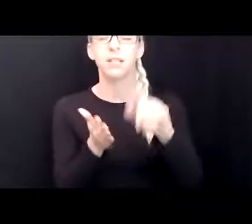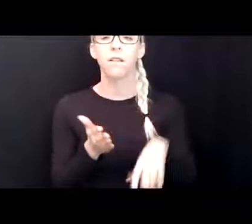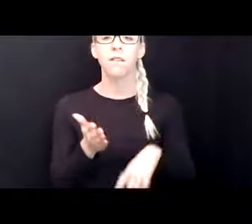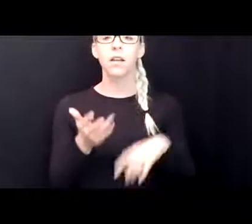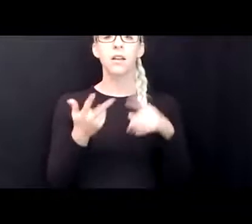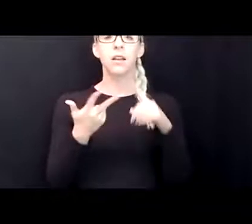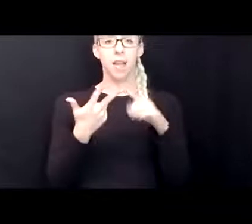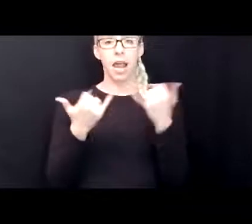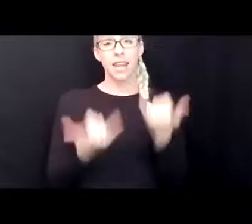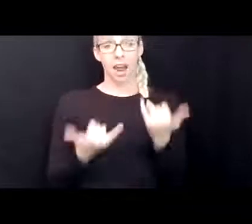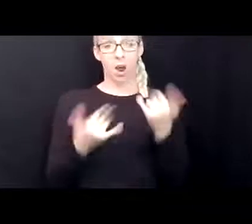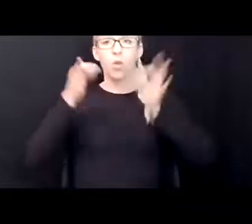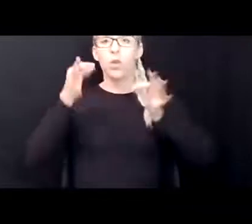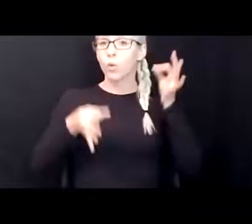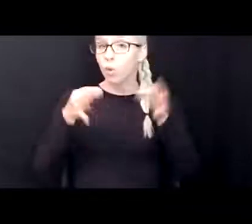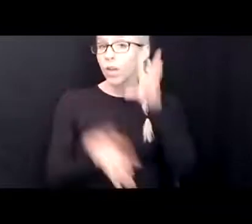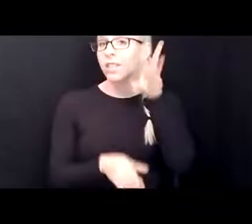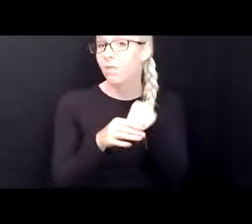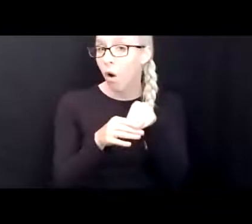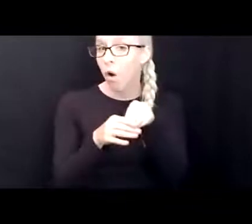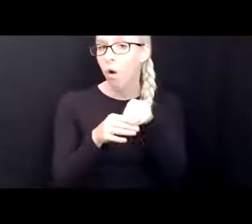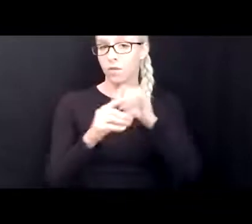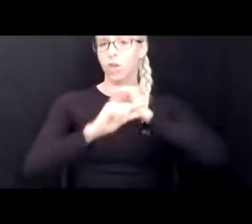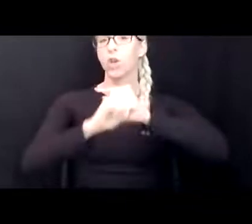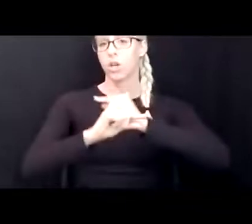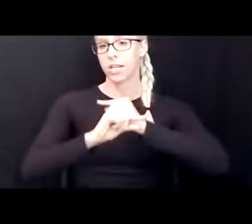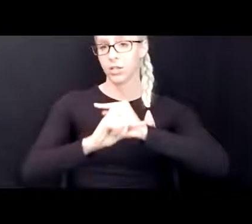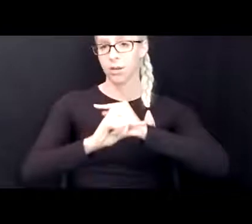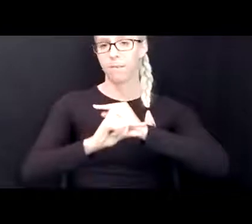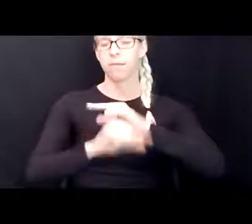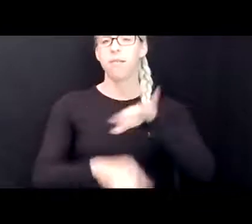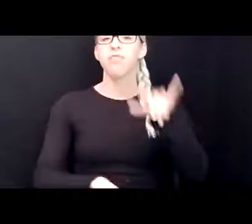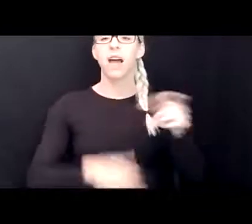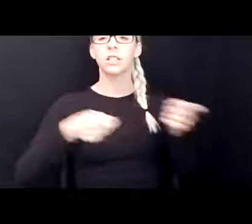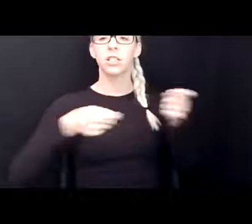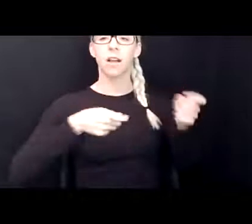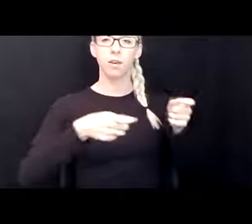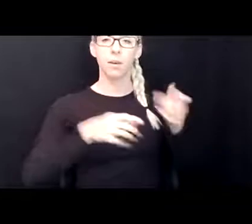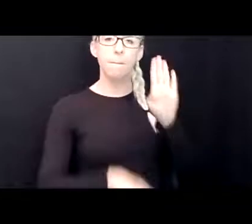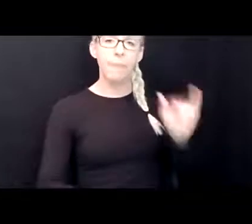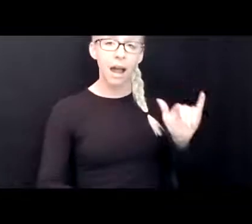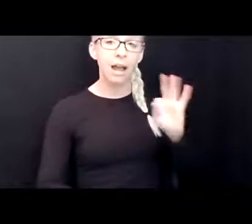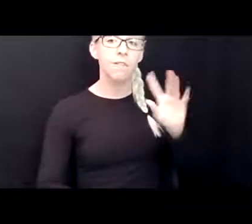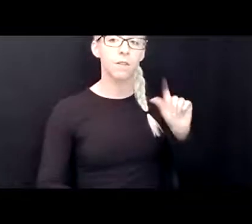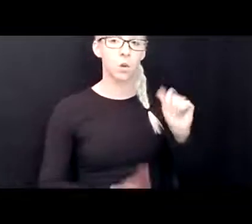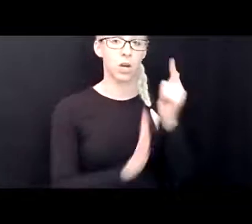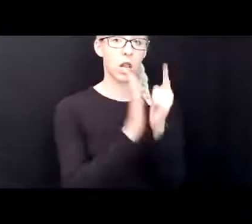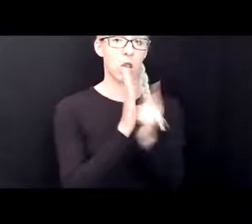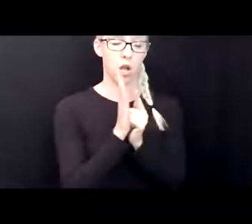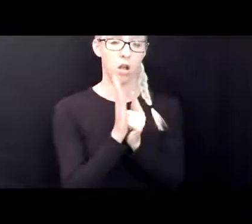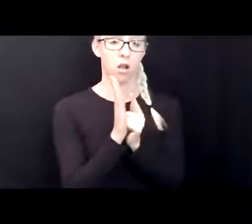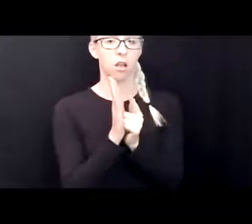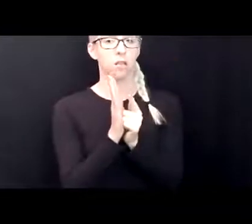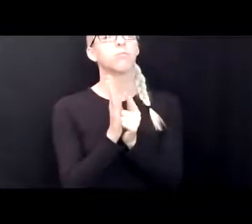court involved when we're talking about a guardianship. Guardianship is governed by Florida law. There's an entire chapter devoted